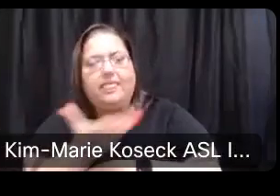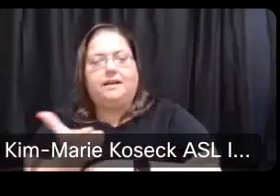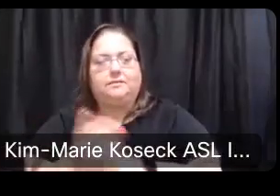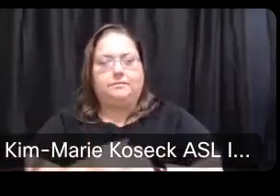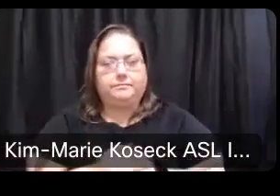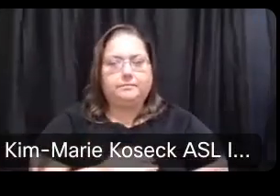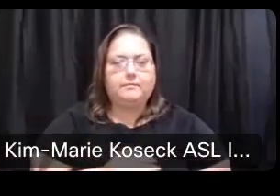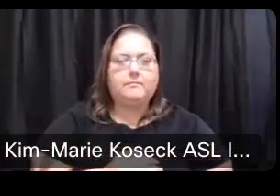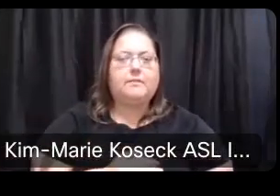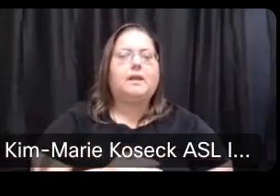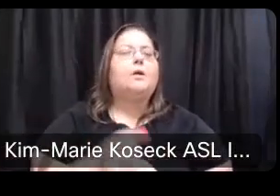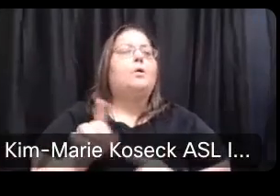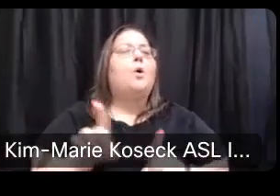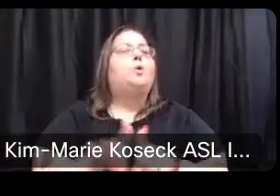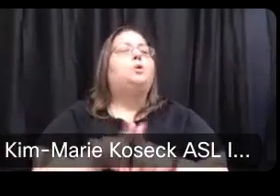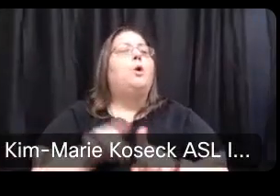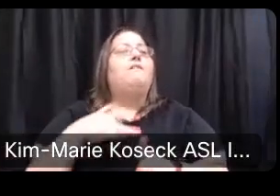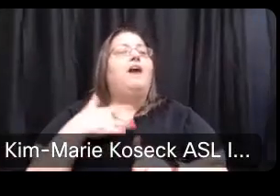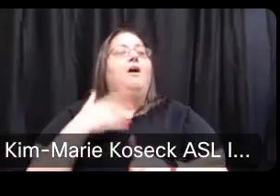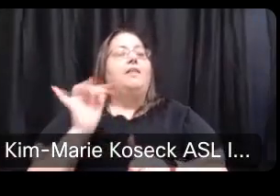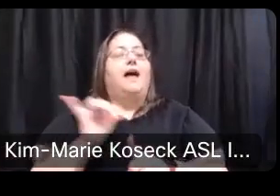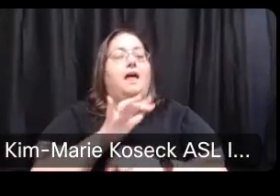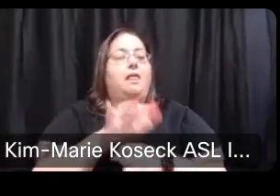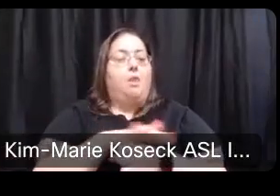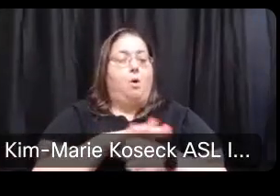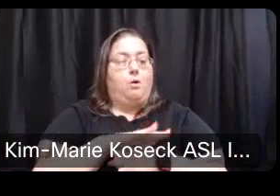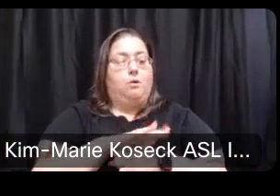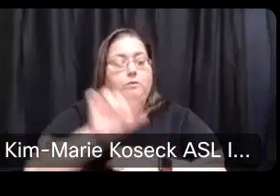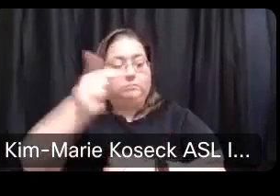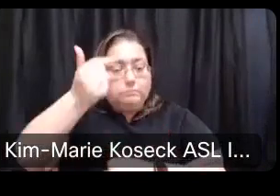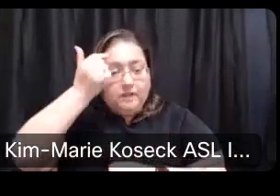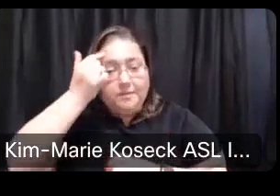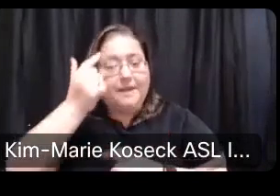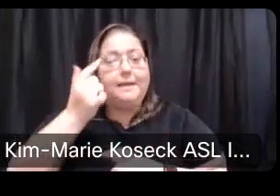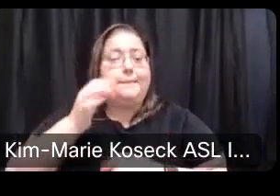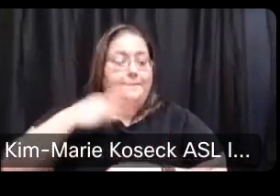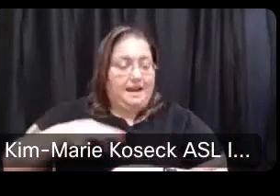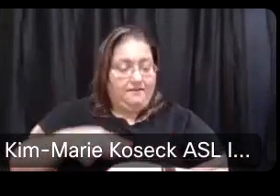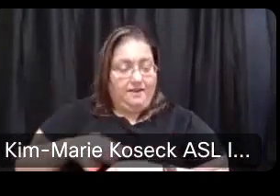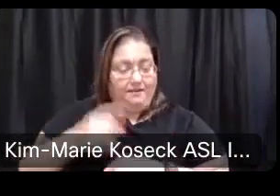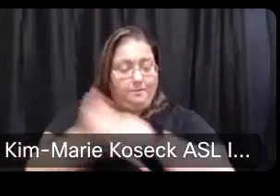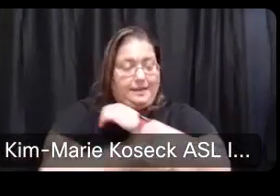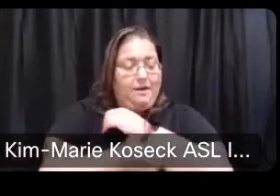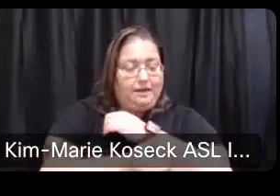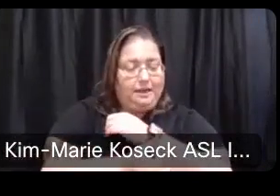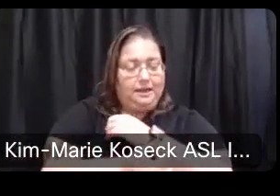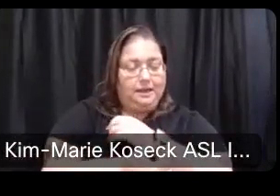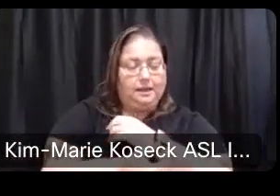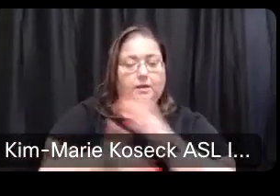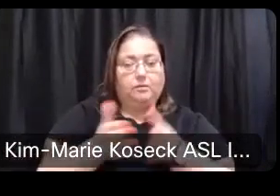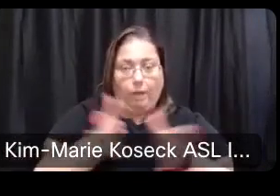We also felt that local municipalities could benefit from a county-wide lens and